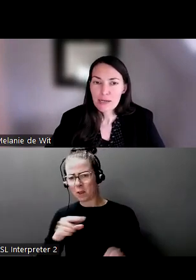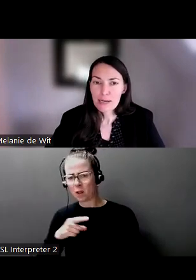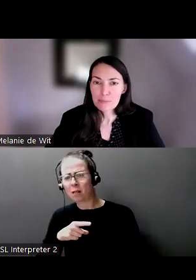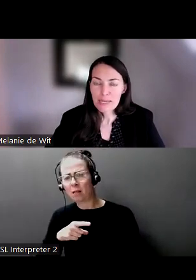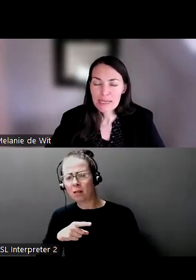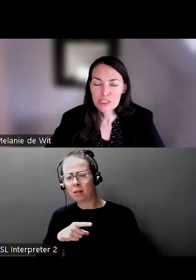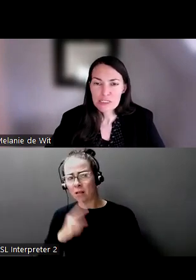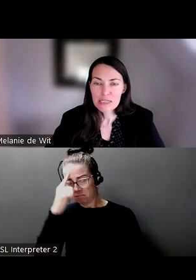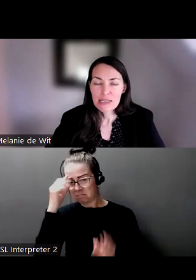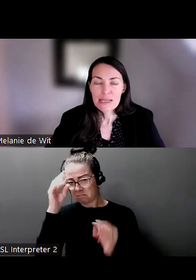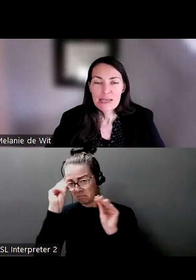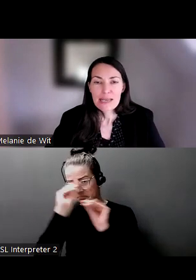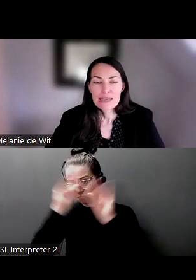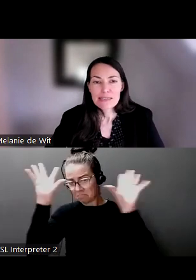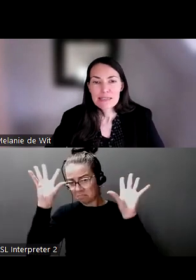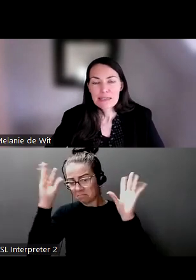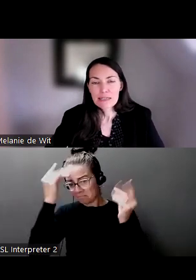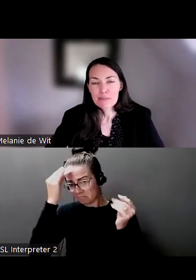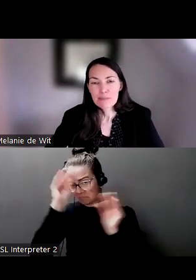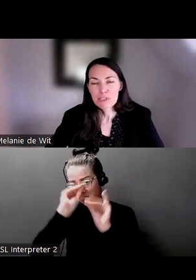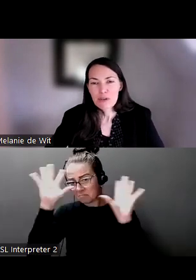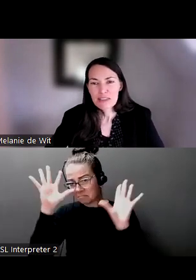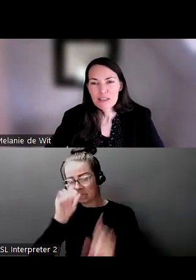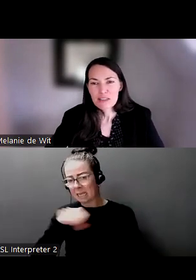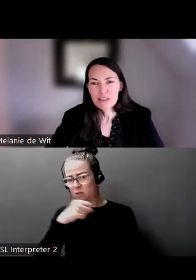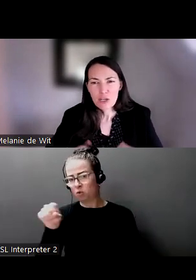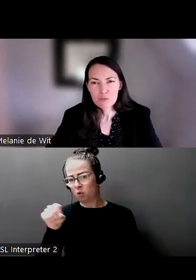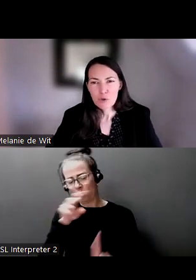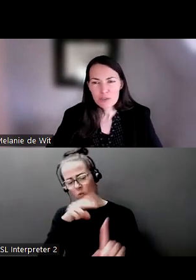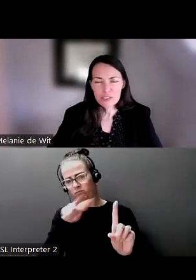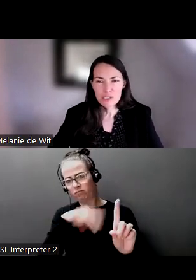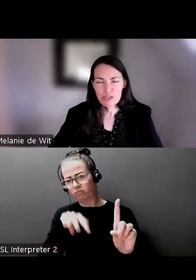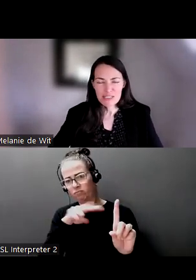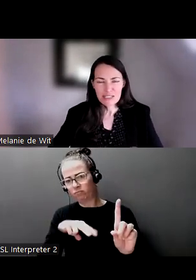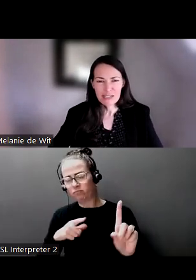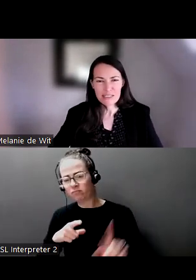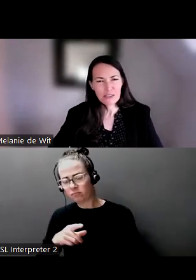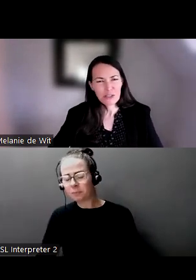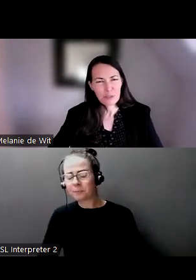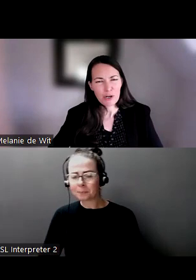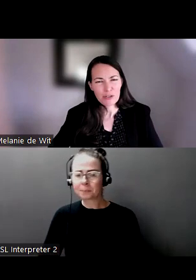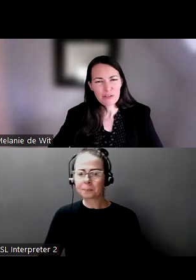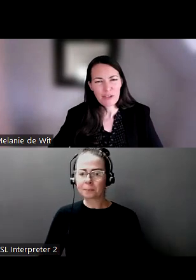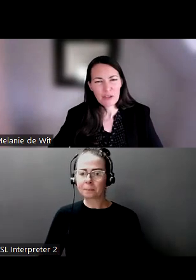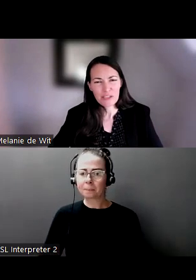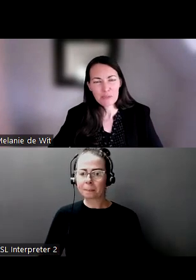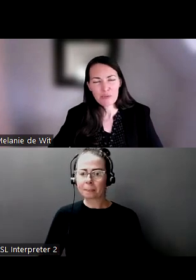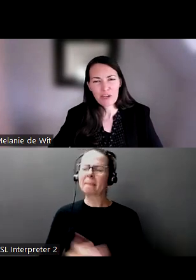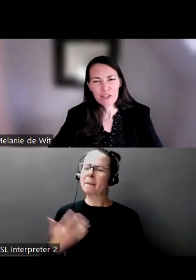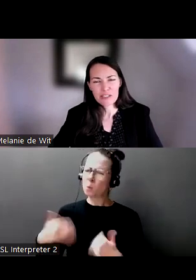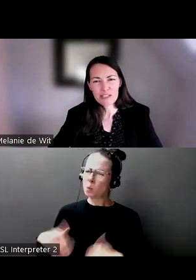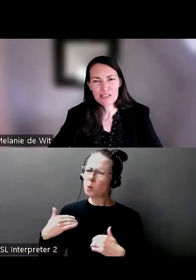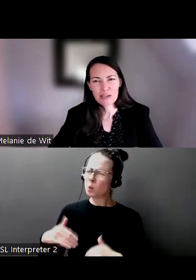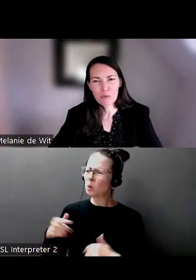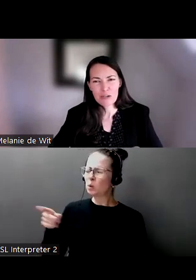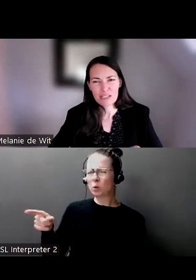incapable patient? And, I think there's a lot of moral distress that kicks in on the part of healthcare